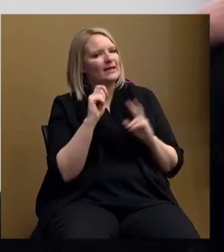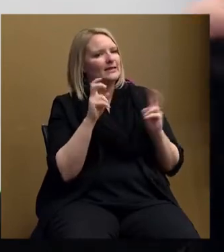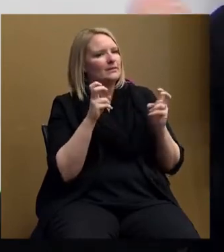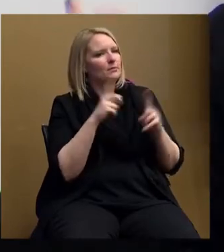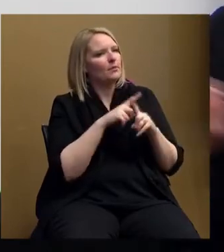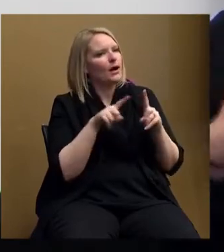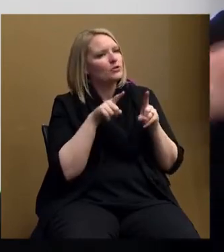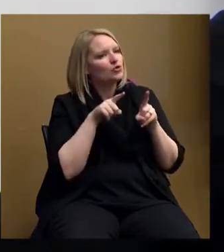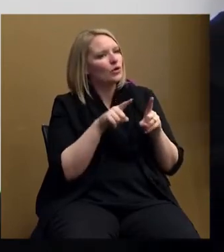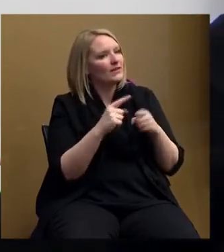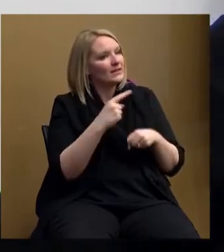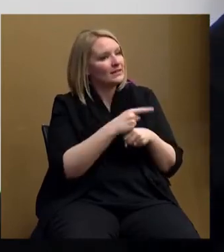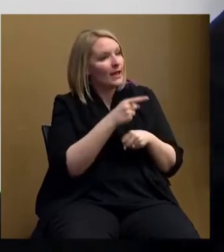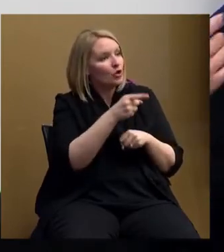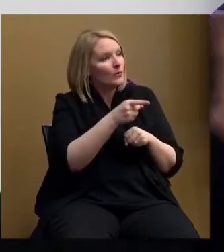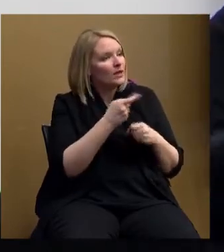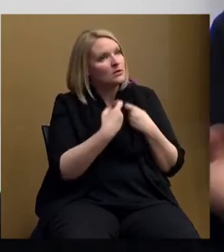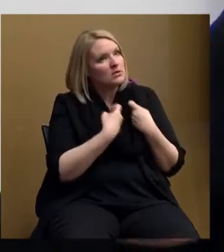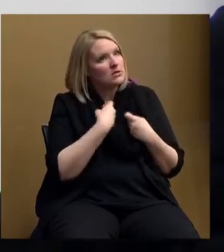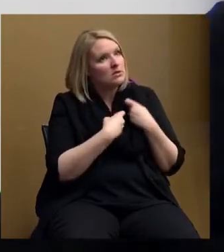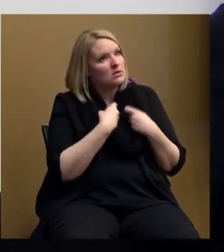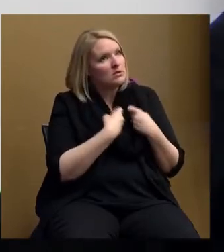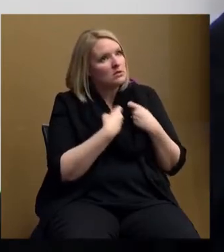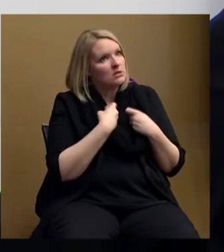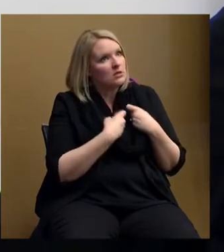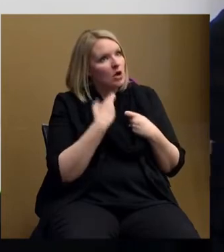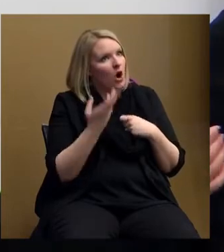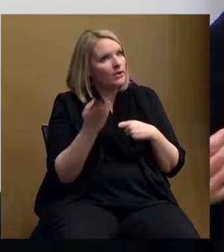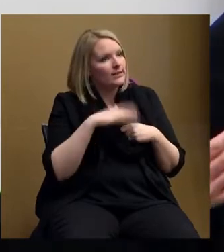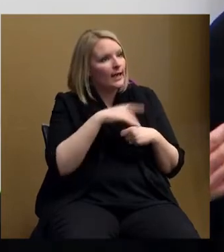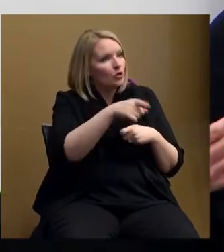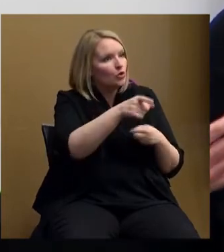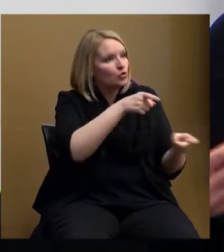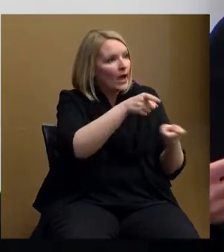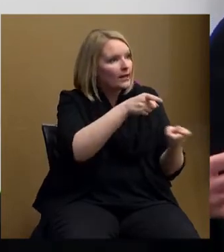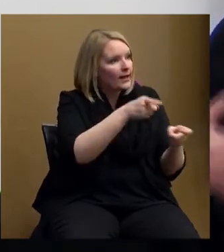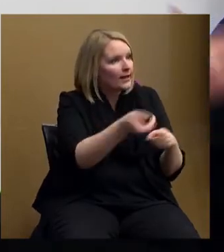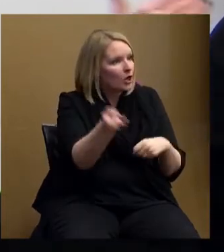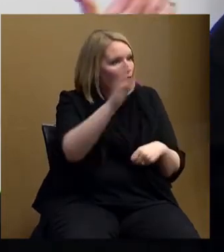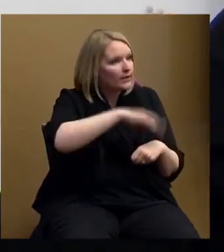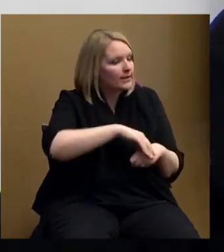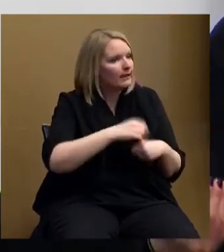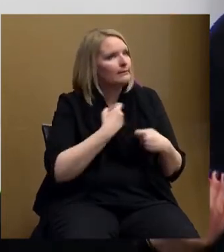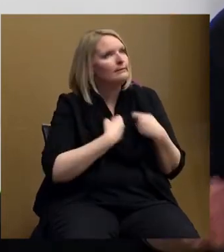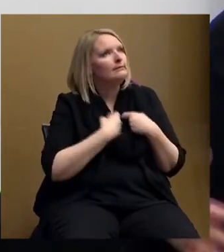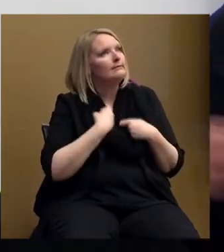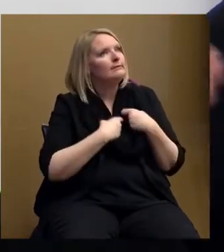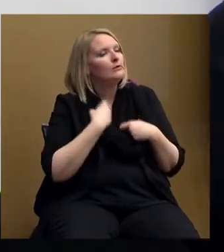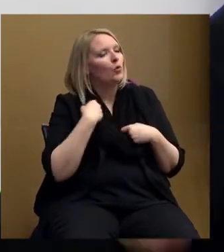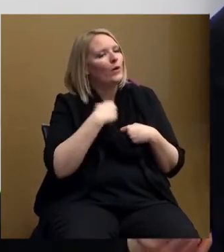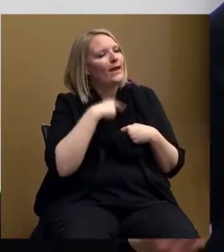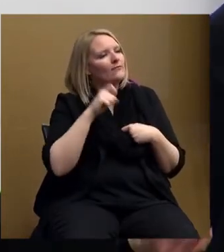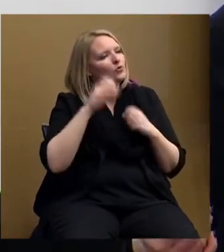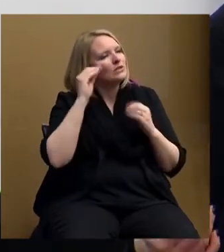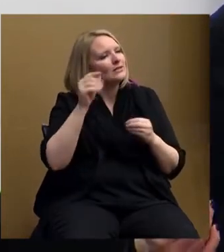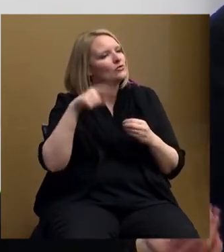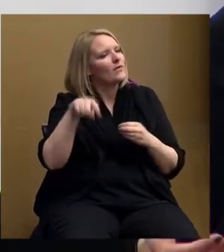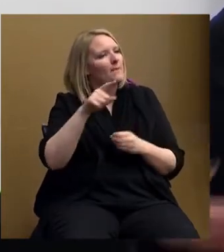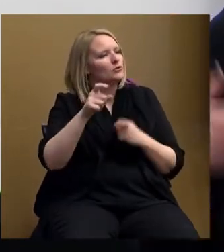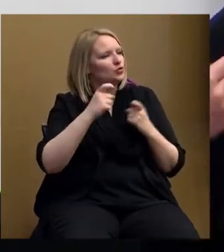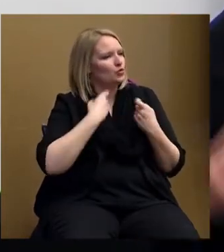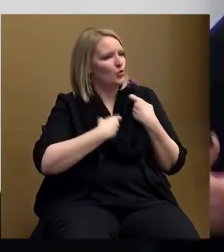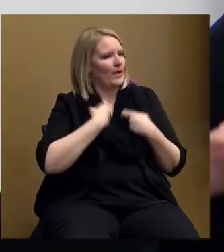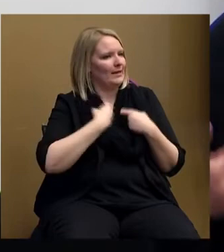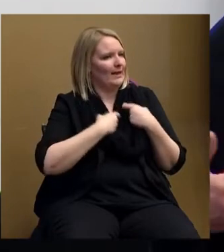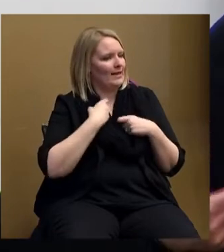the day. You guys have been regulating all day. We have been regulating all day. And so it's teaching them to regulate